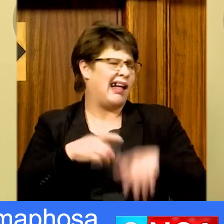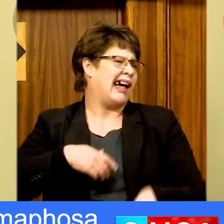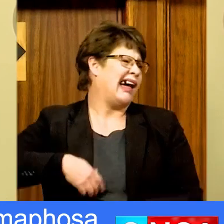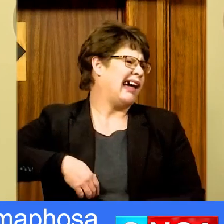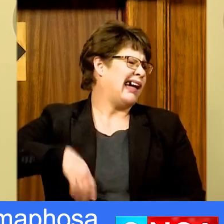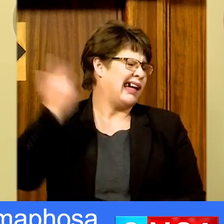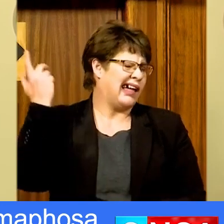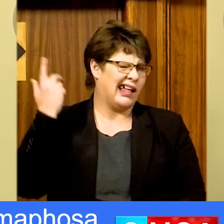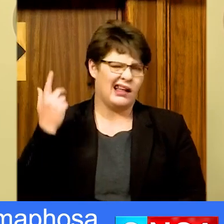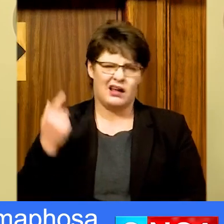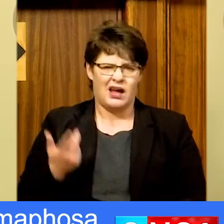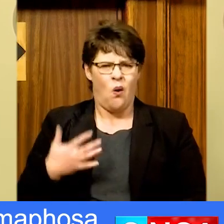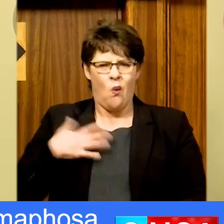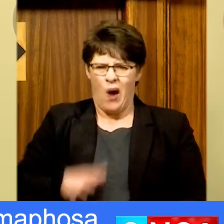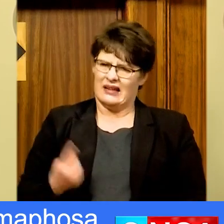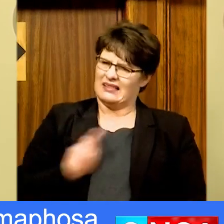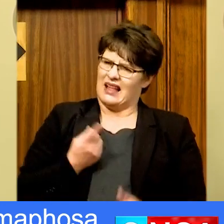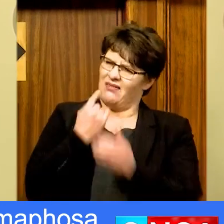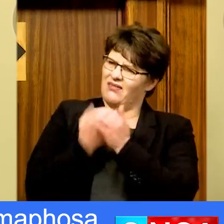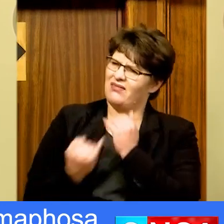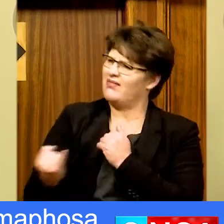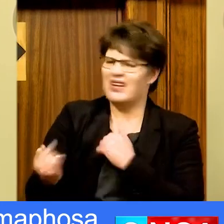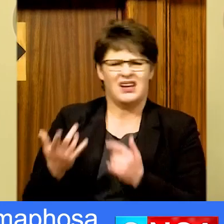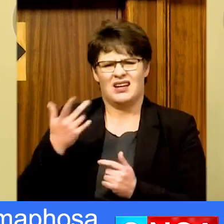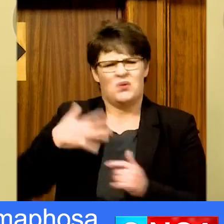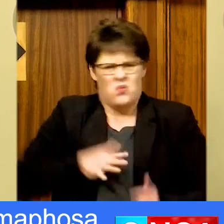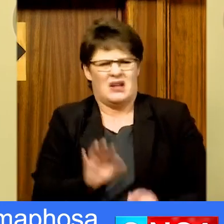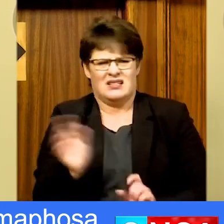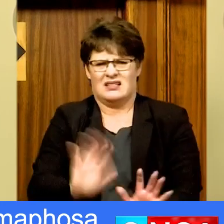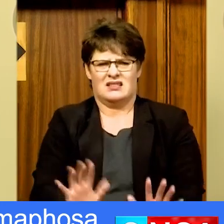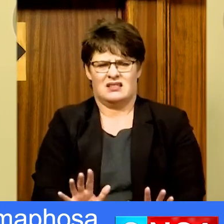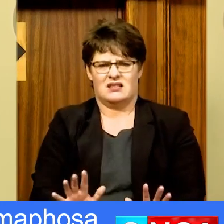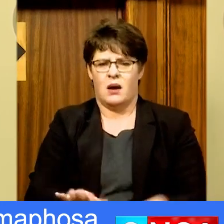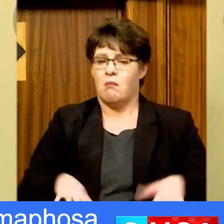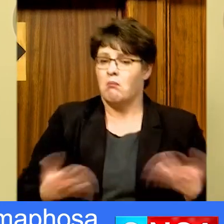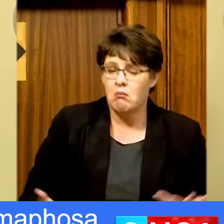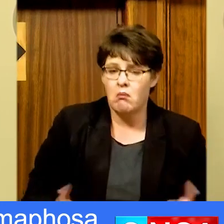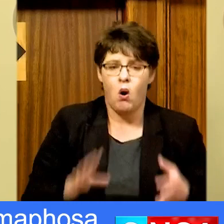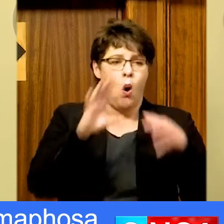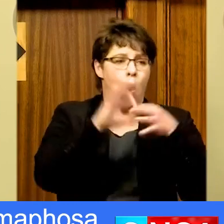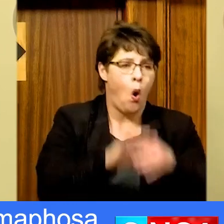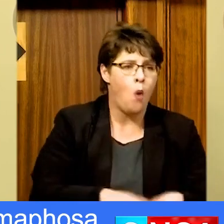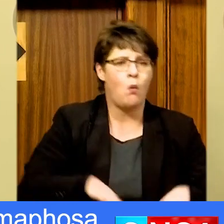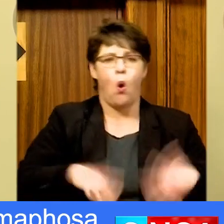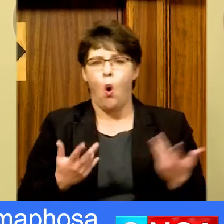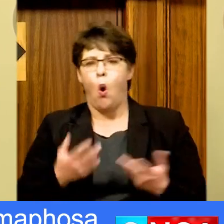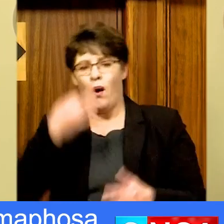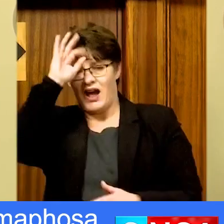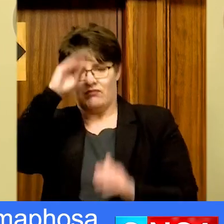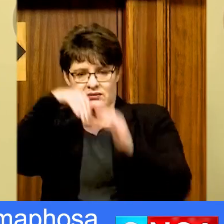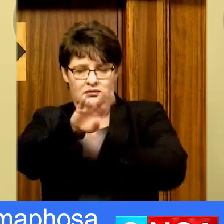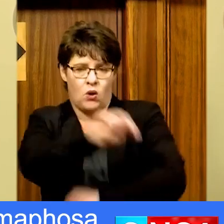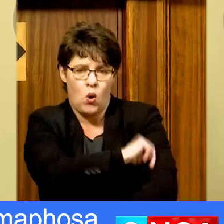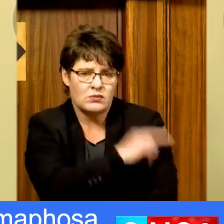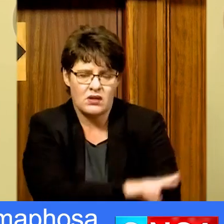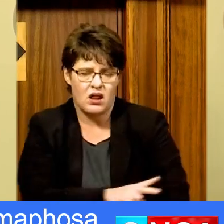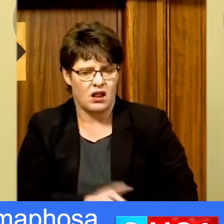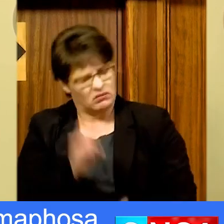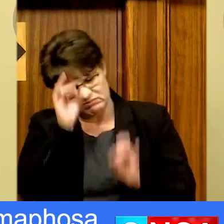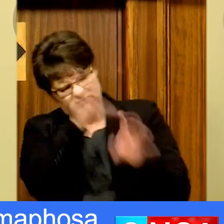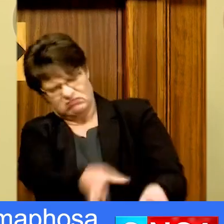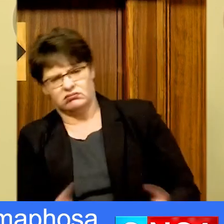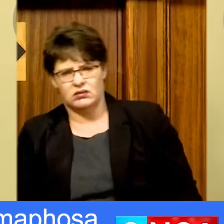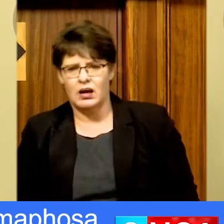reluctant to isolate themselves, either at home or in government facilities. But it